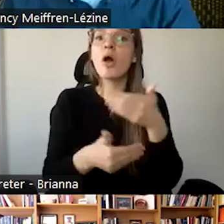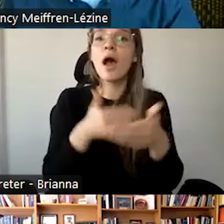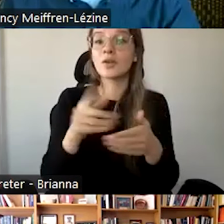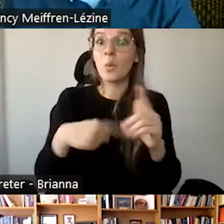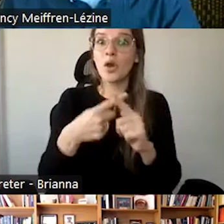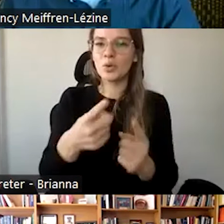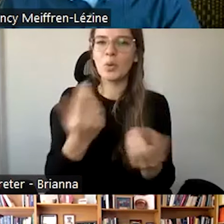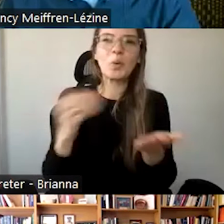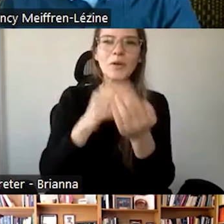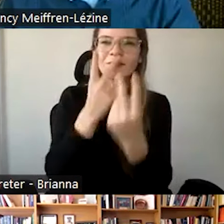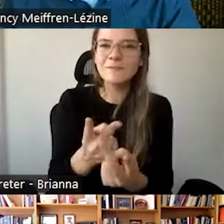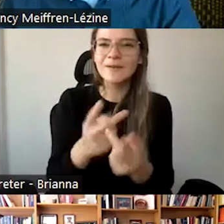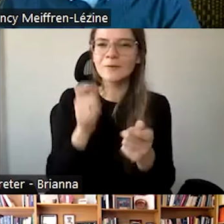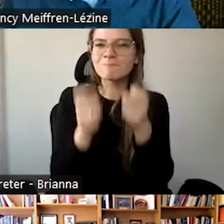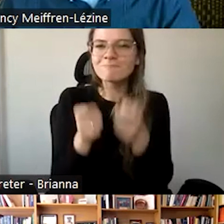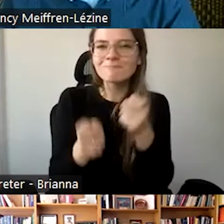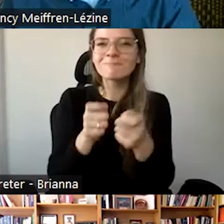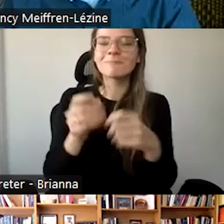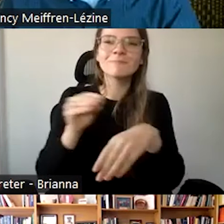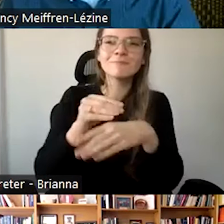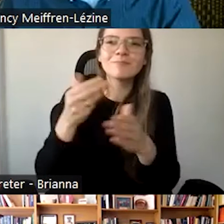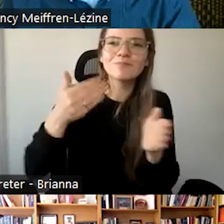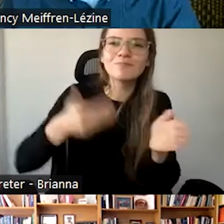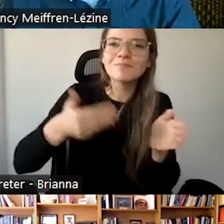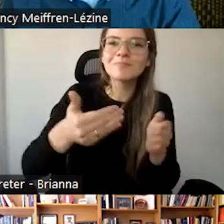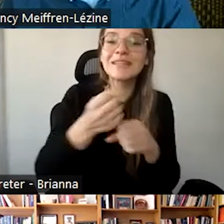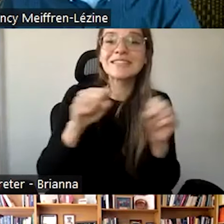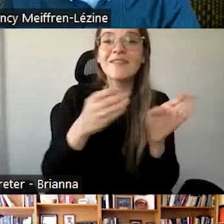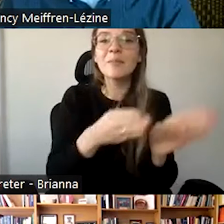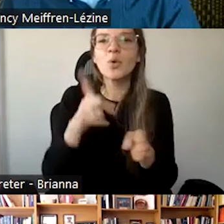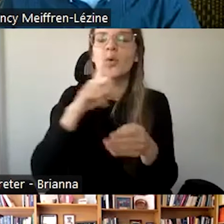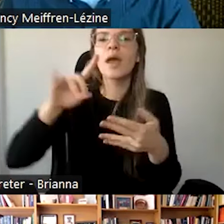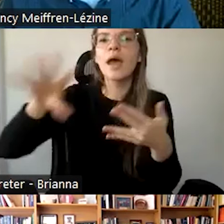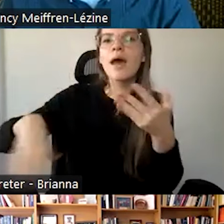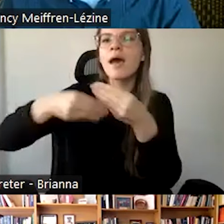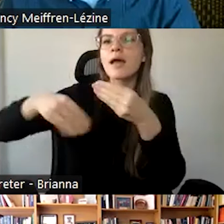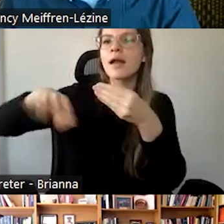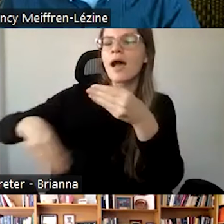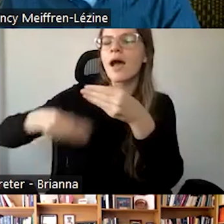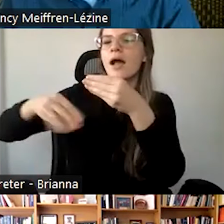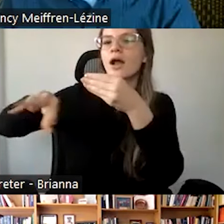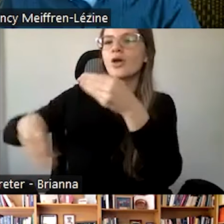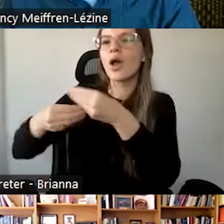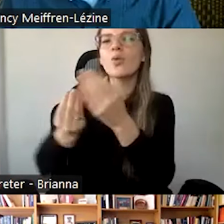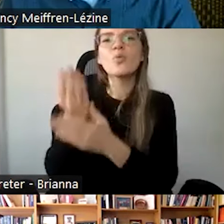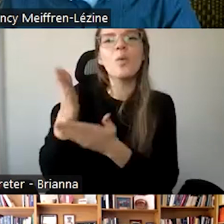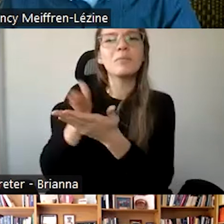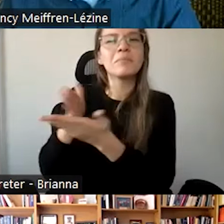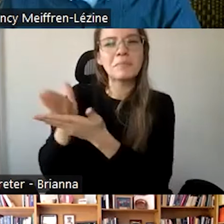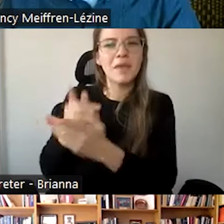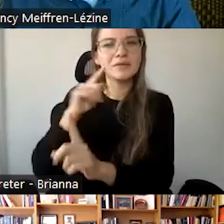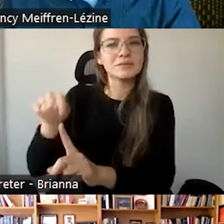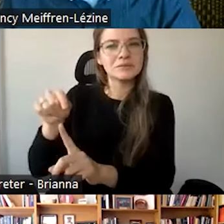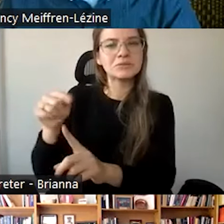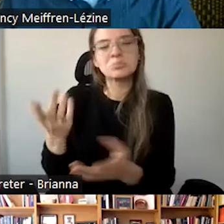the safety plan, you can move towards having growth aspects to it. I think that